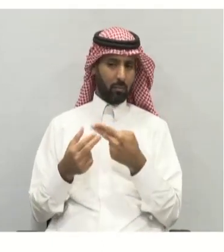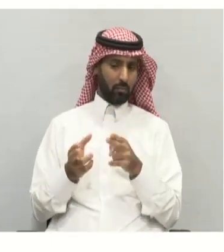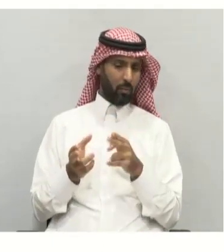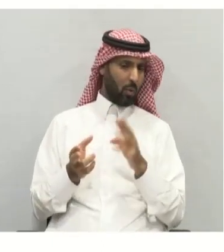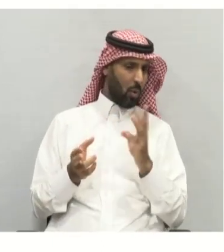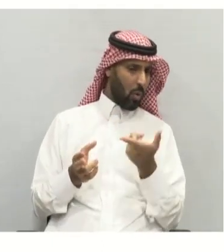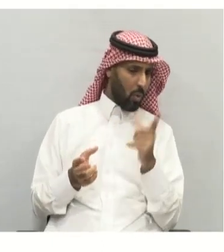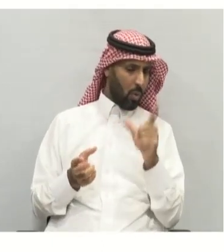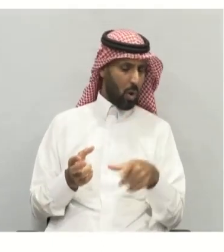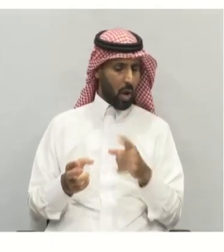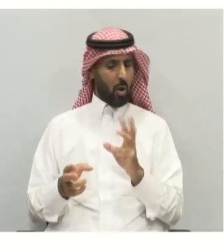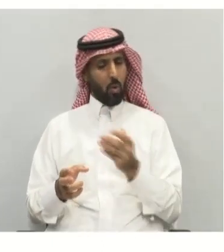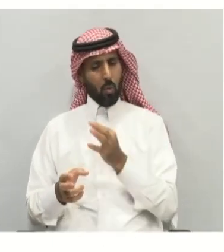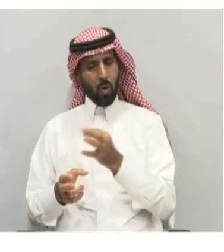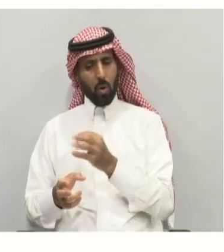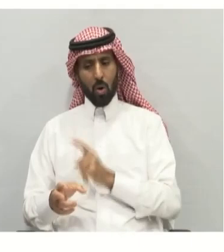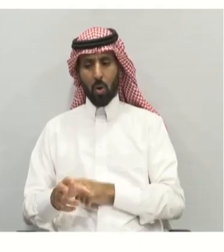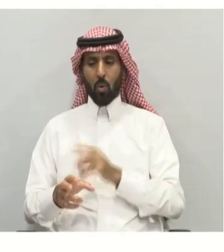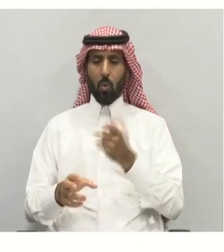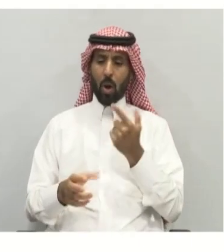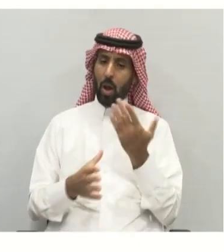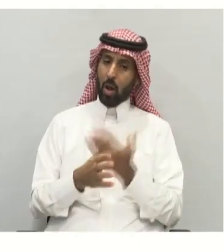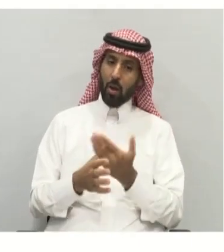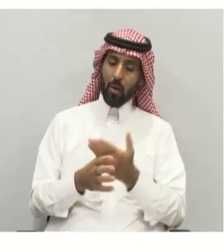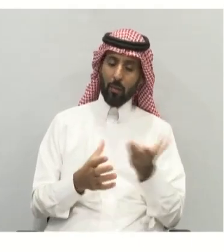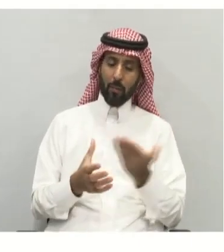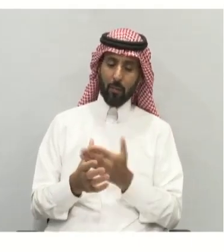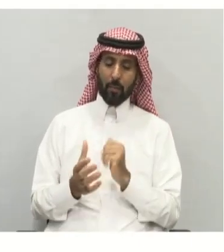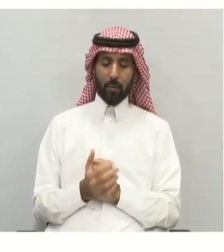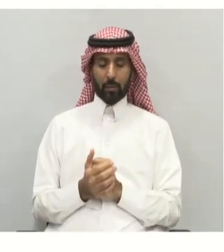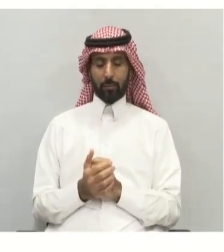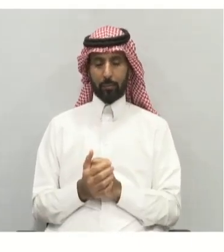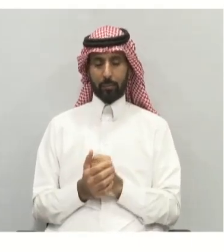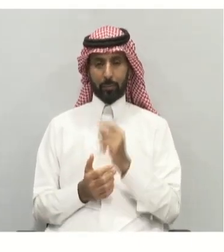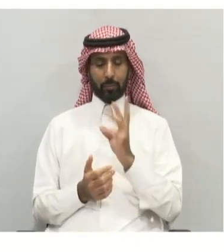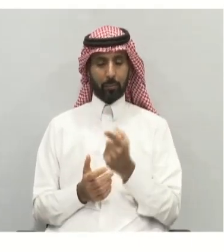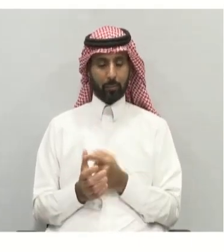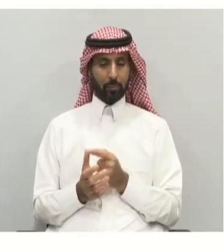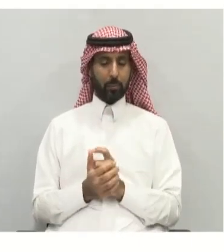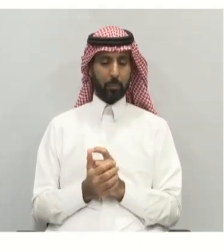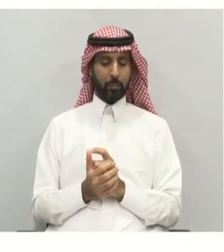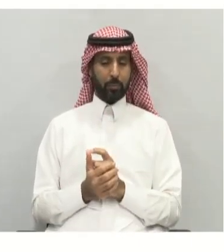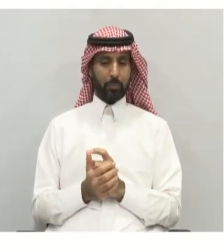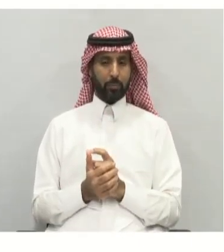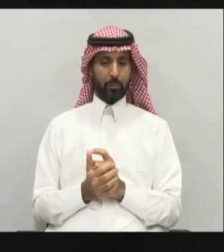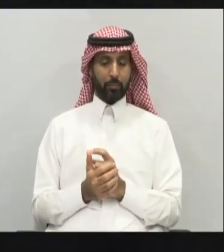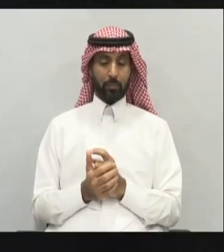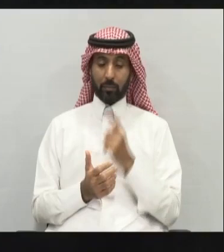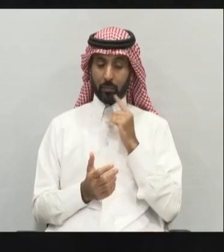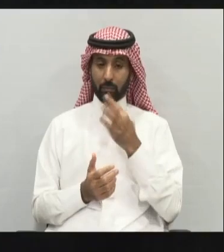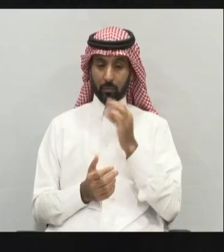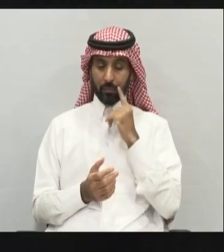who, what, where, and when, and why. And we gave example of this. This was a